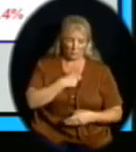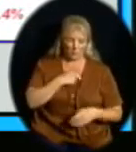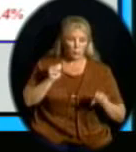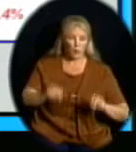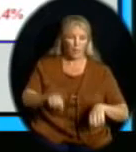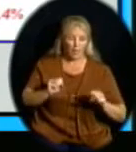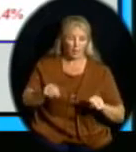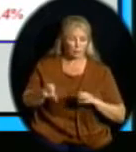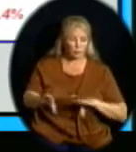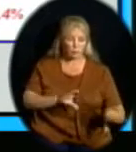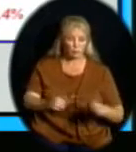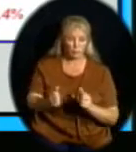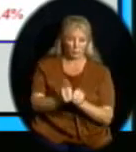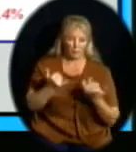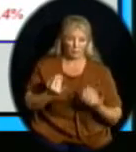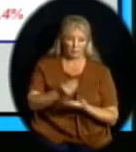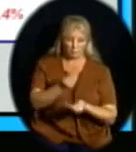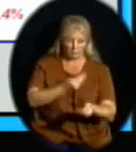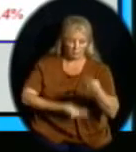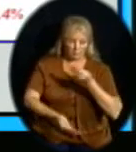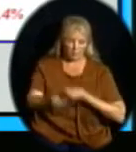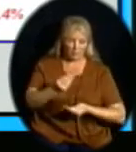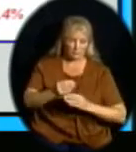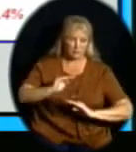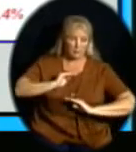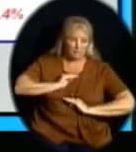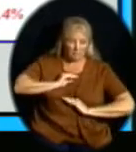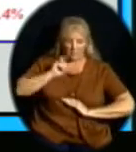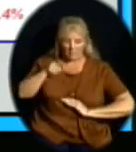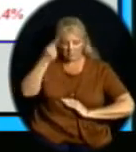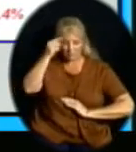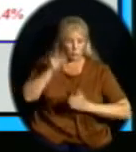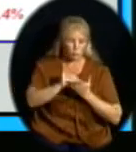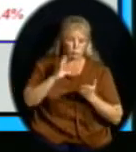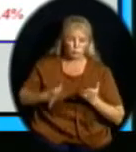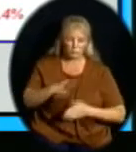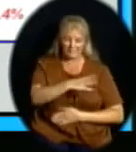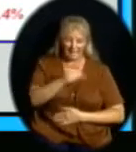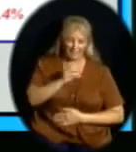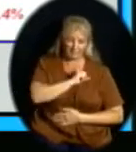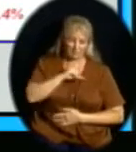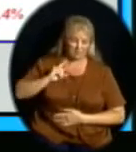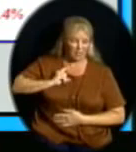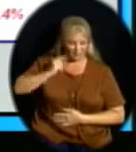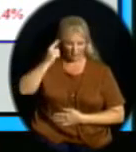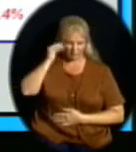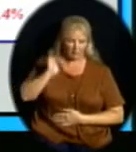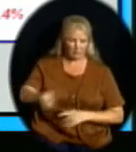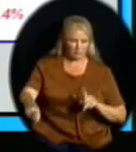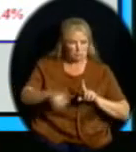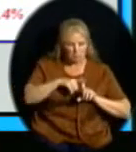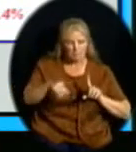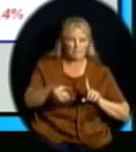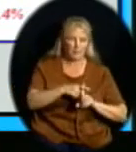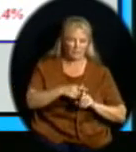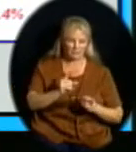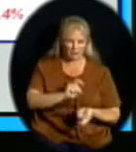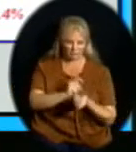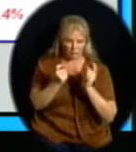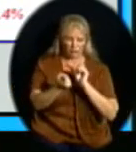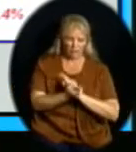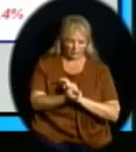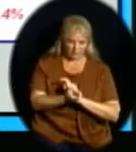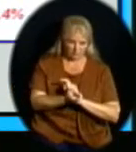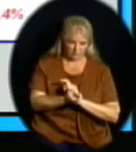in meeting needs for our staff, and in compensation and benefits is, I think, very positive in light of the fact that